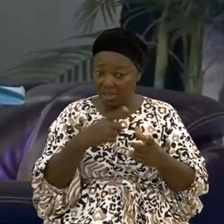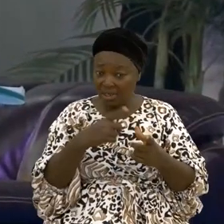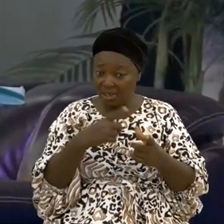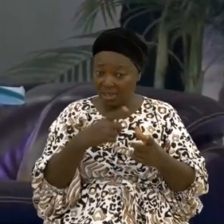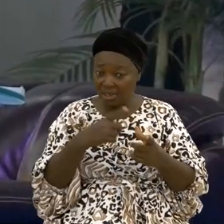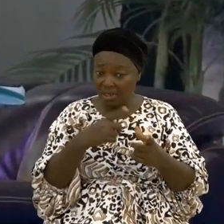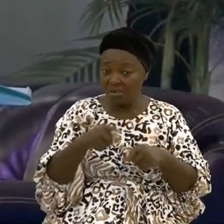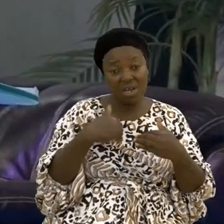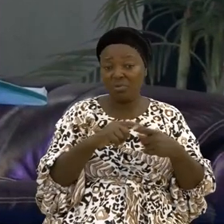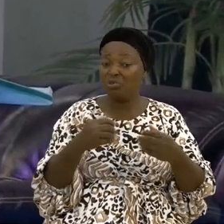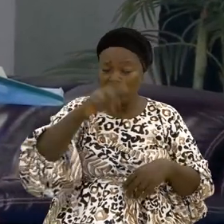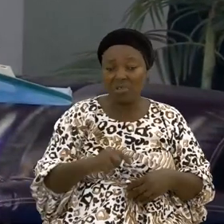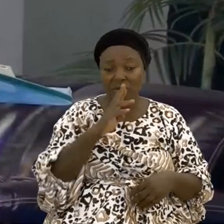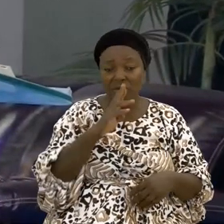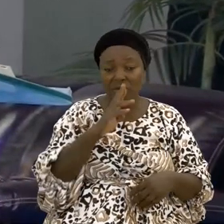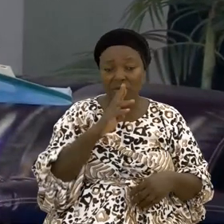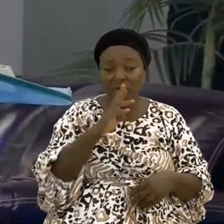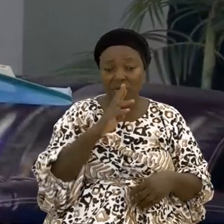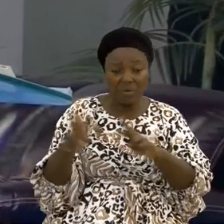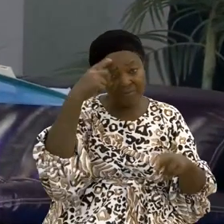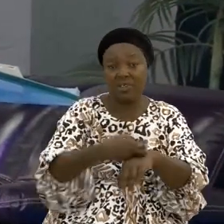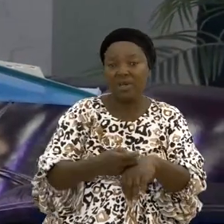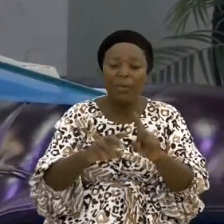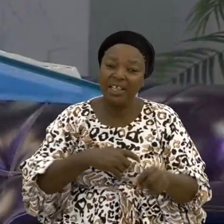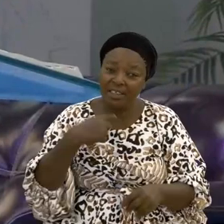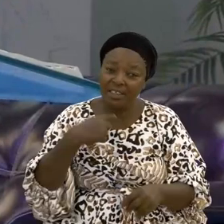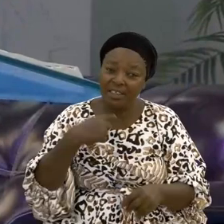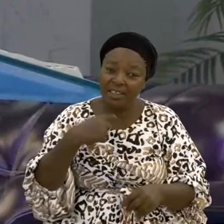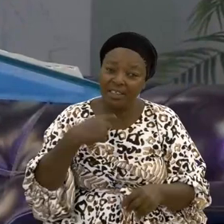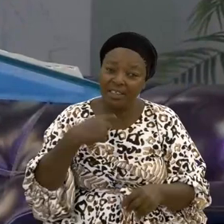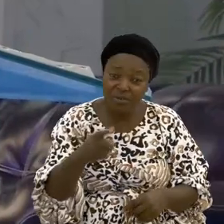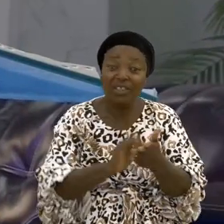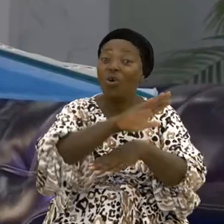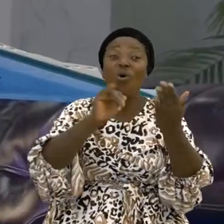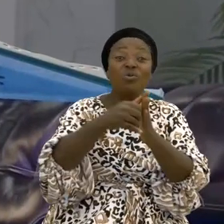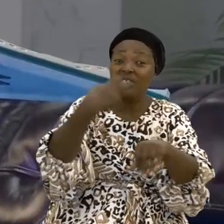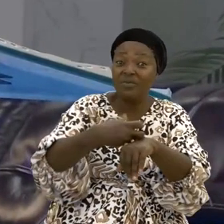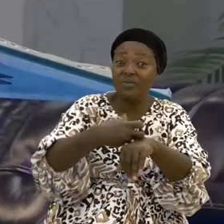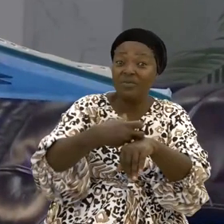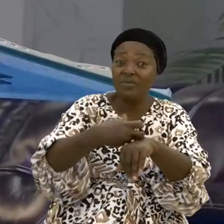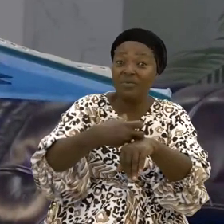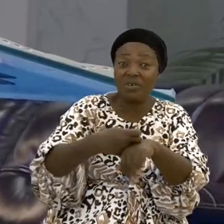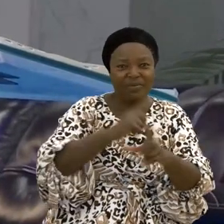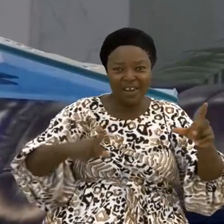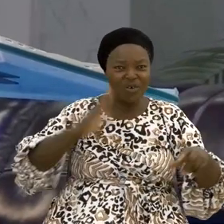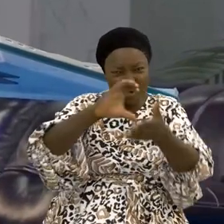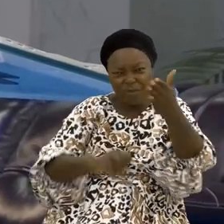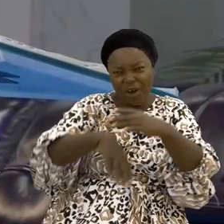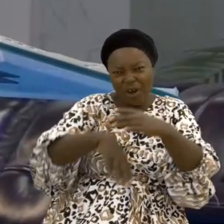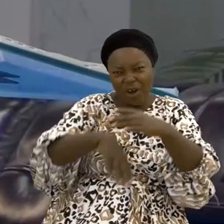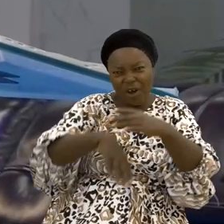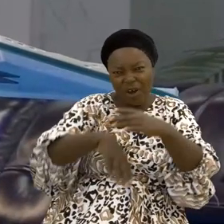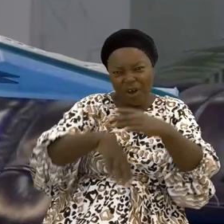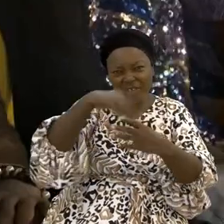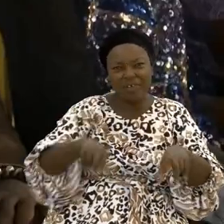going to face difficulty. I'm telling you that all those difficulties, the Lord will remove out of your